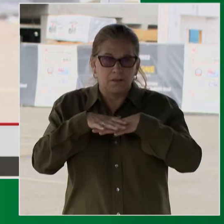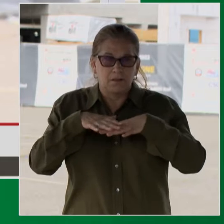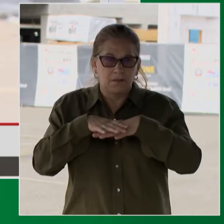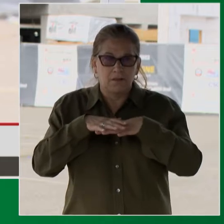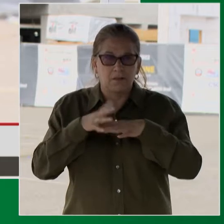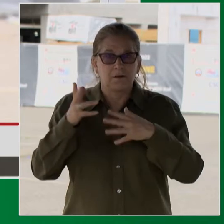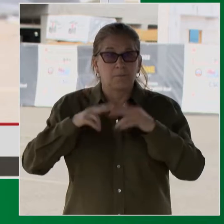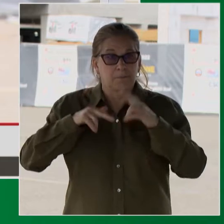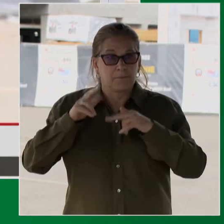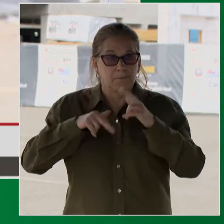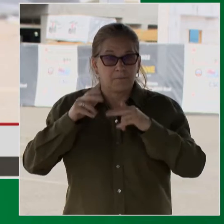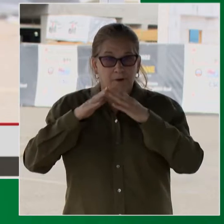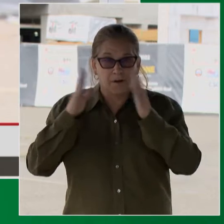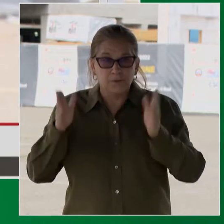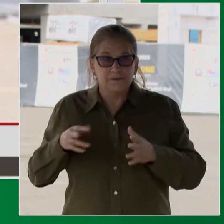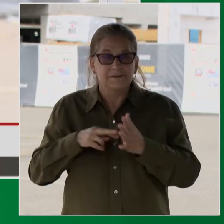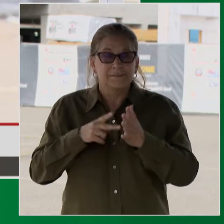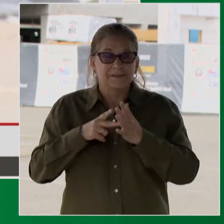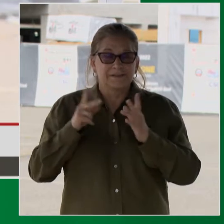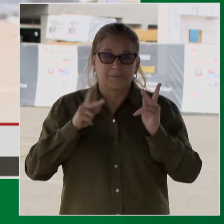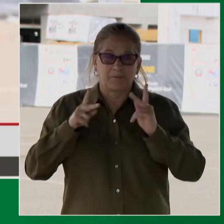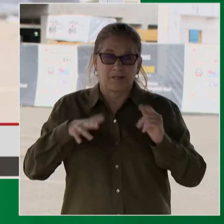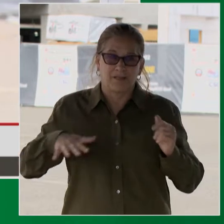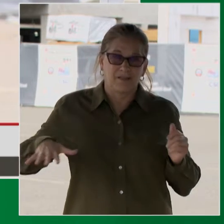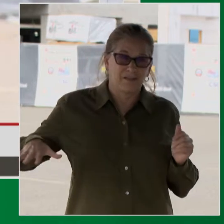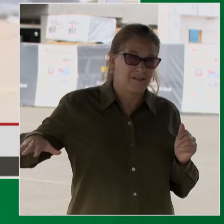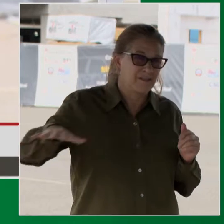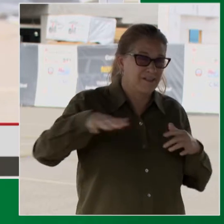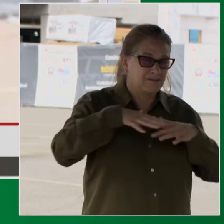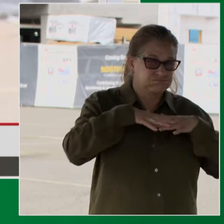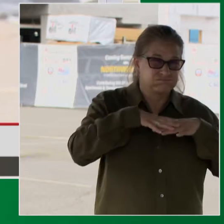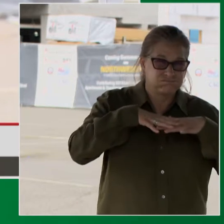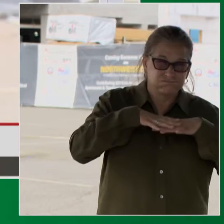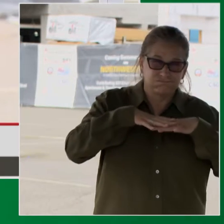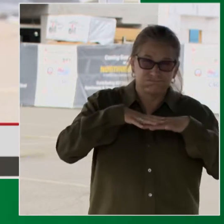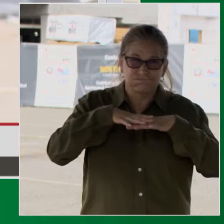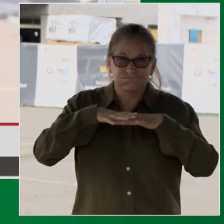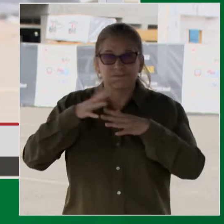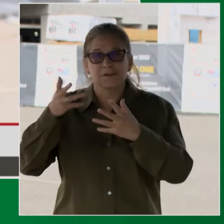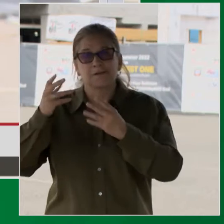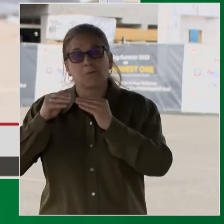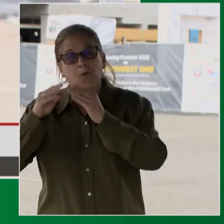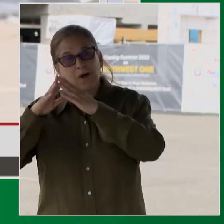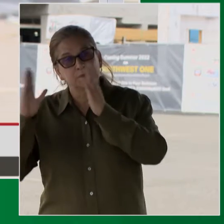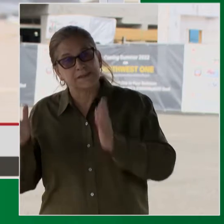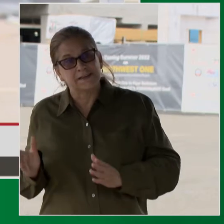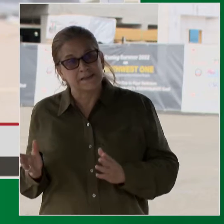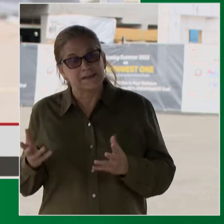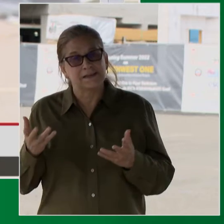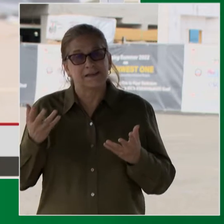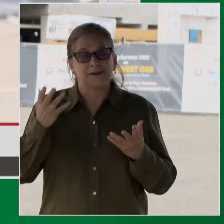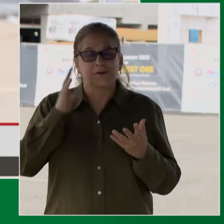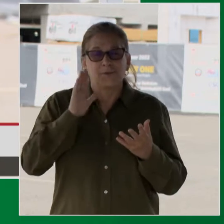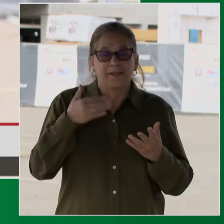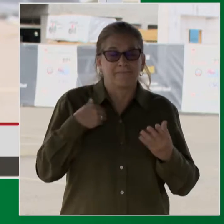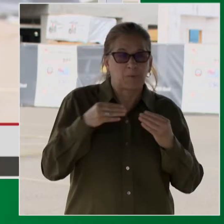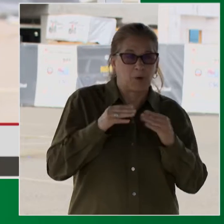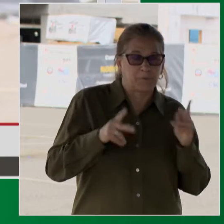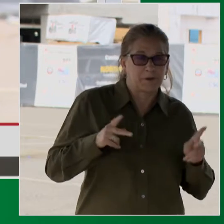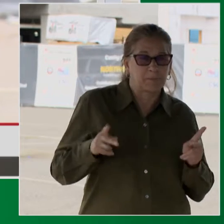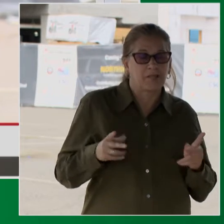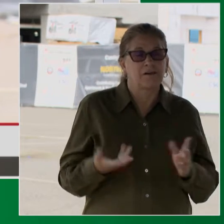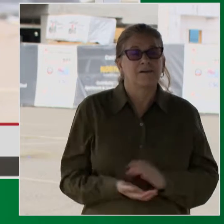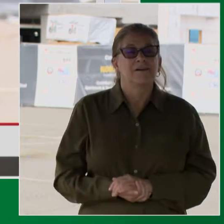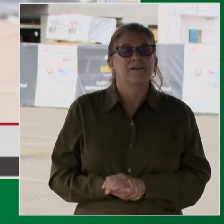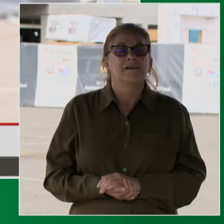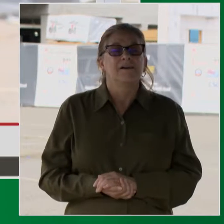of 36,000 housing units. And to do that, in many places, we need more housing and more density. And you mentioned the comprehensive plan, which